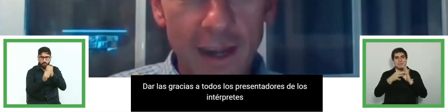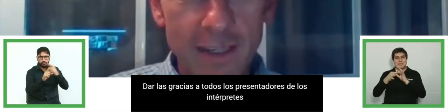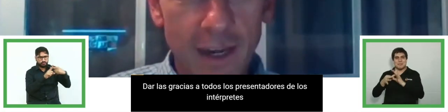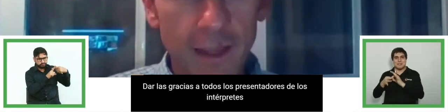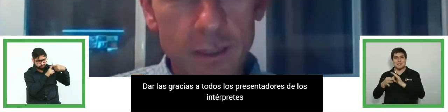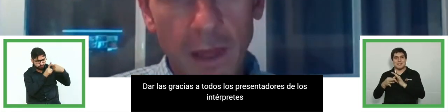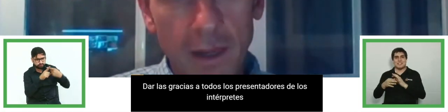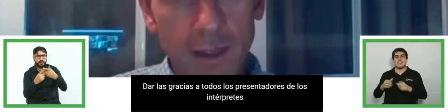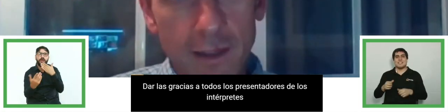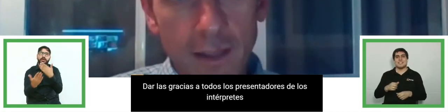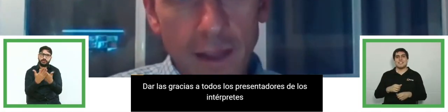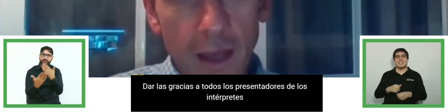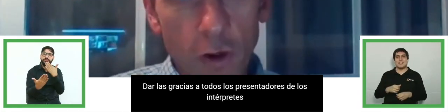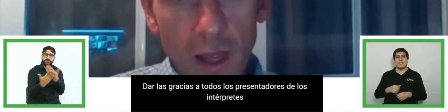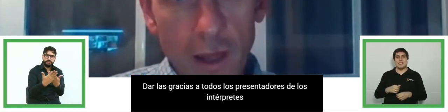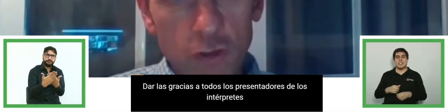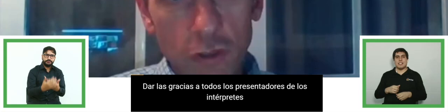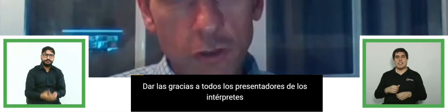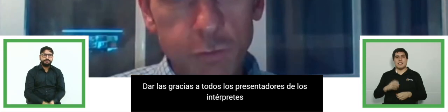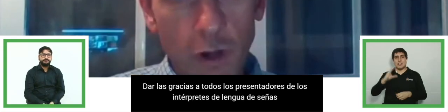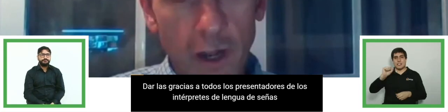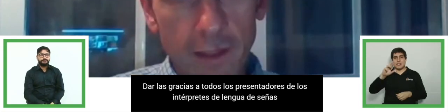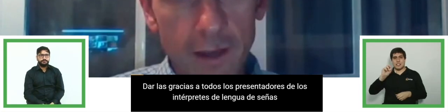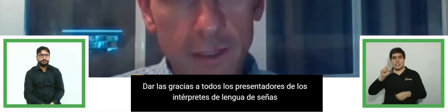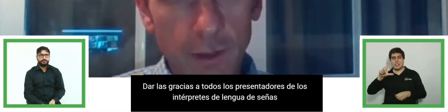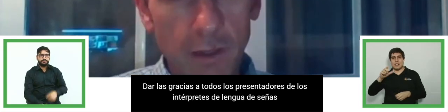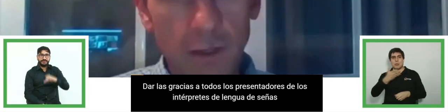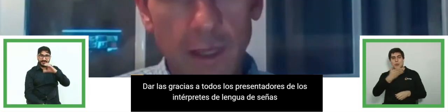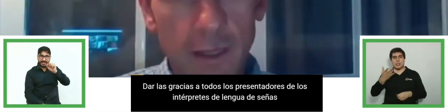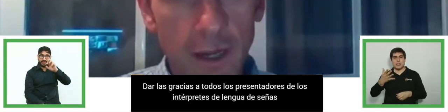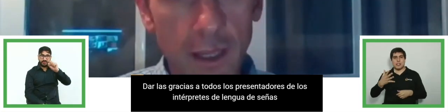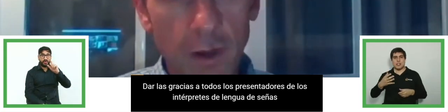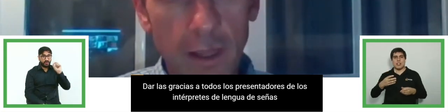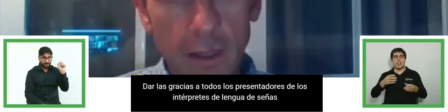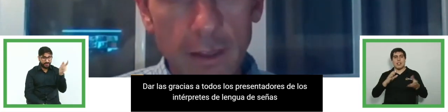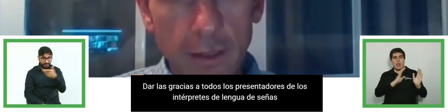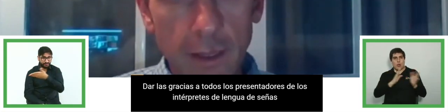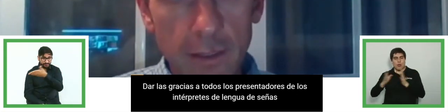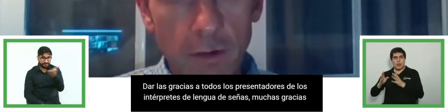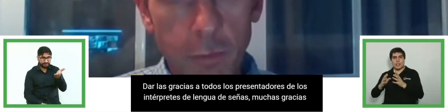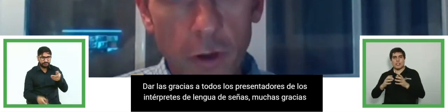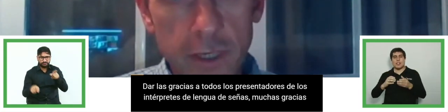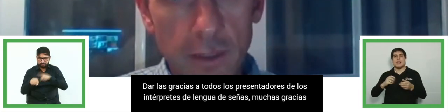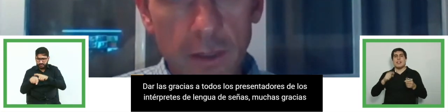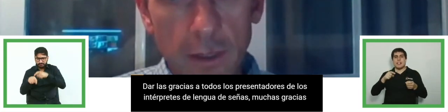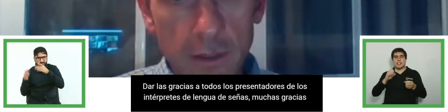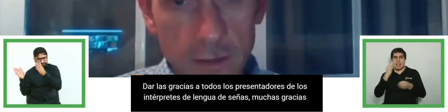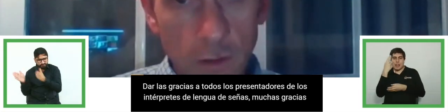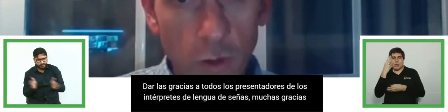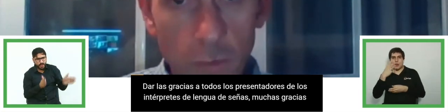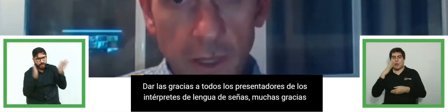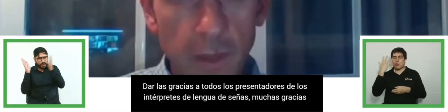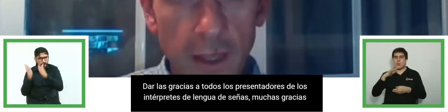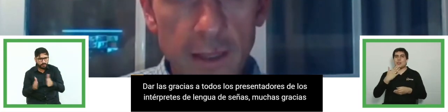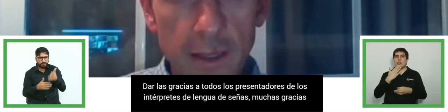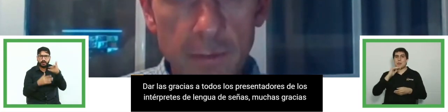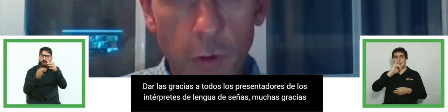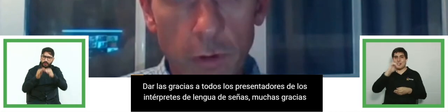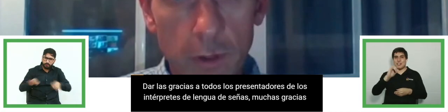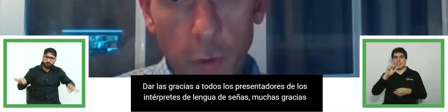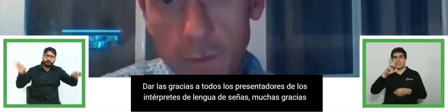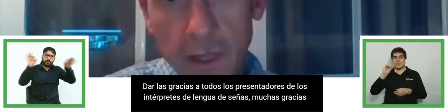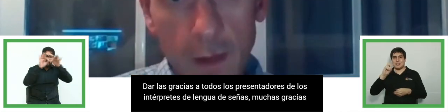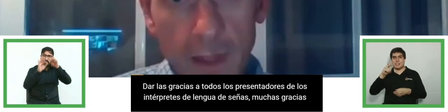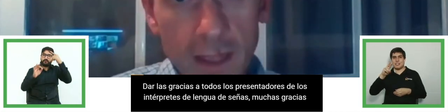you, Carola, to do this event, which is so incredible, and also your project. Thank you, too, for inviting me and for inviting us